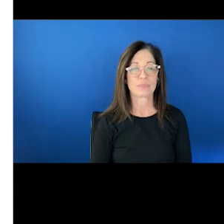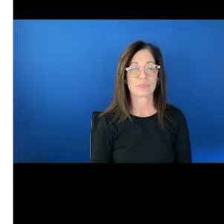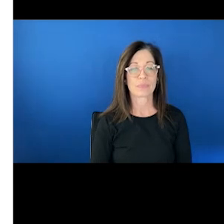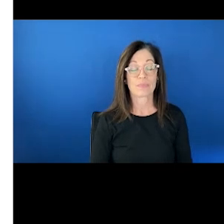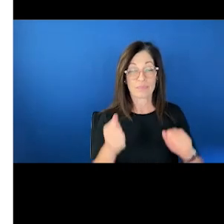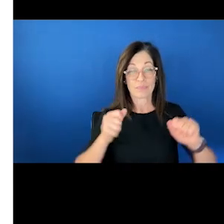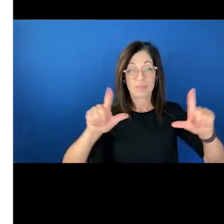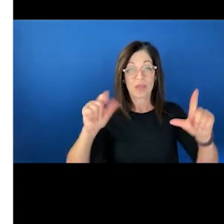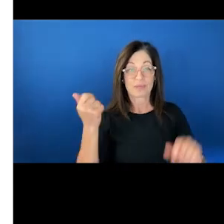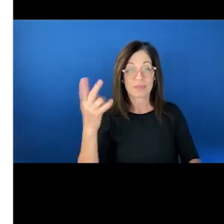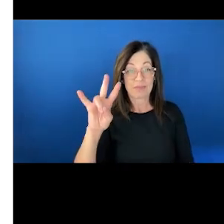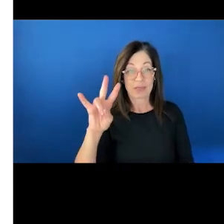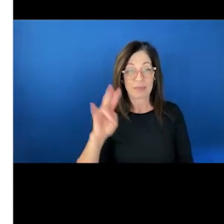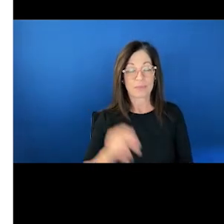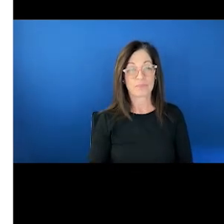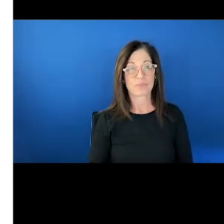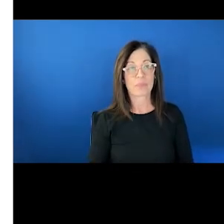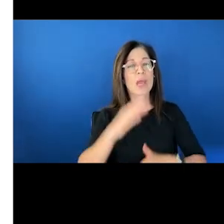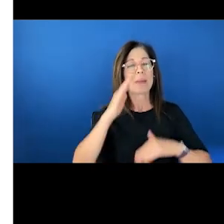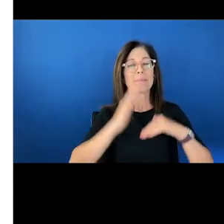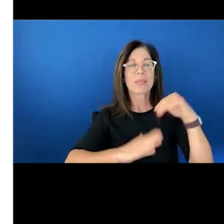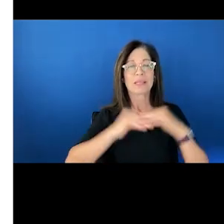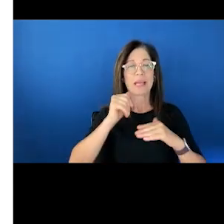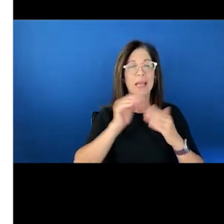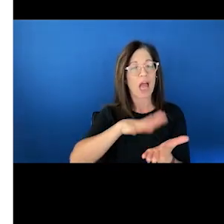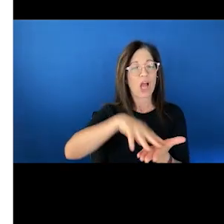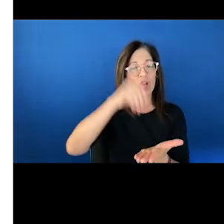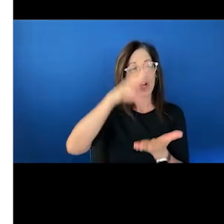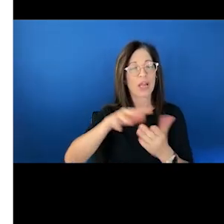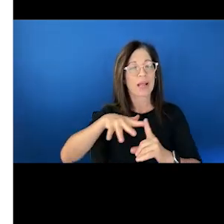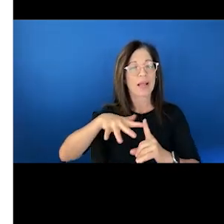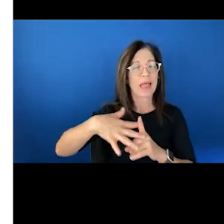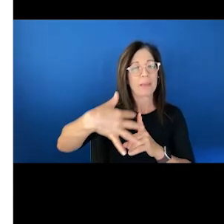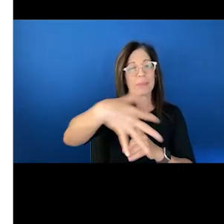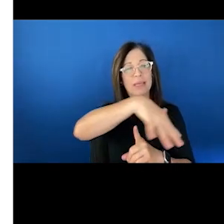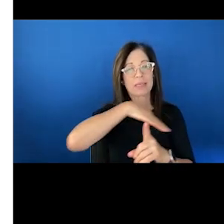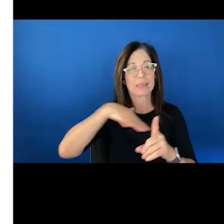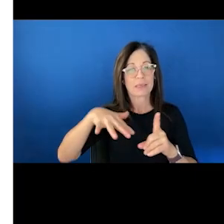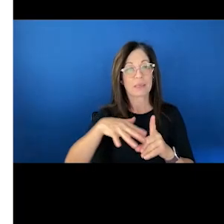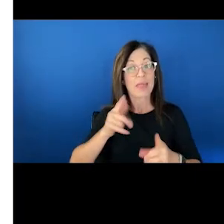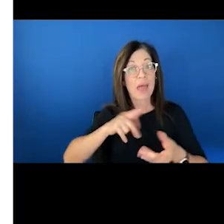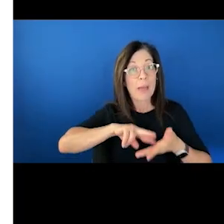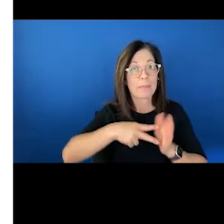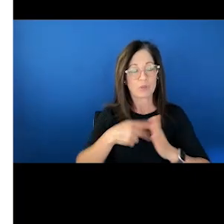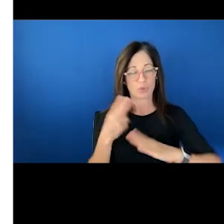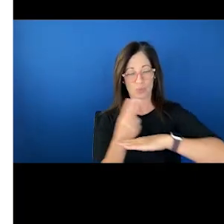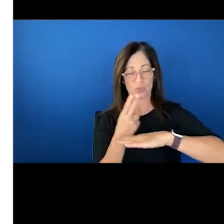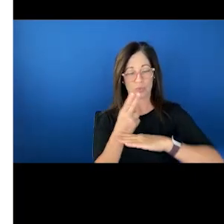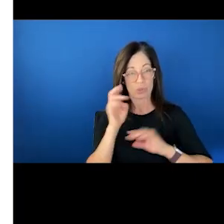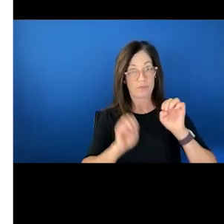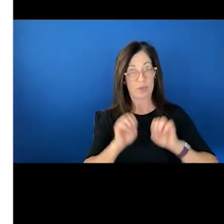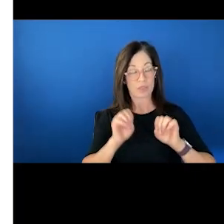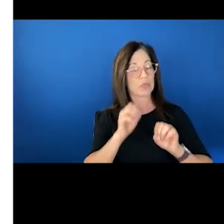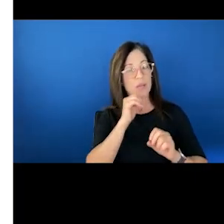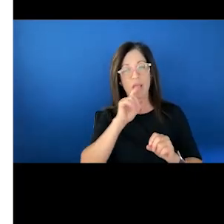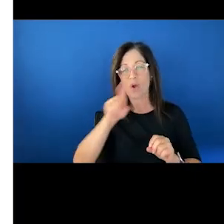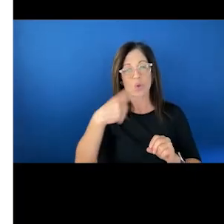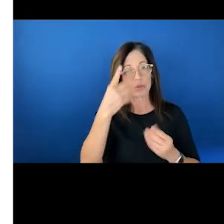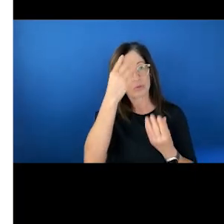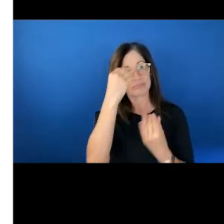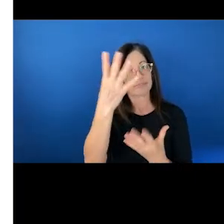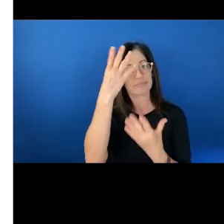Slide 17, building a learning climate. A learning climate means you use evaluation not just to